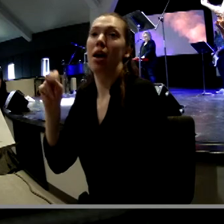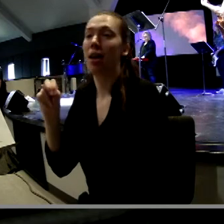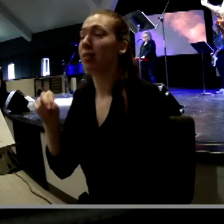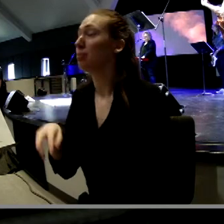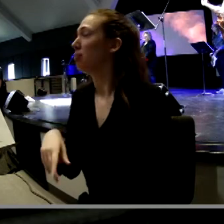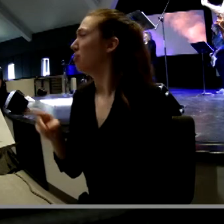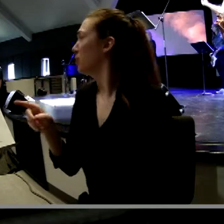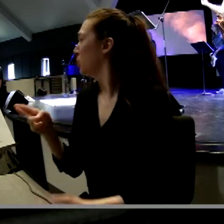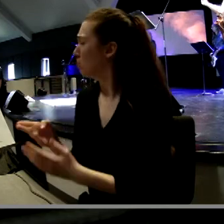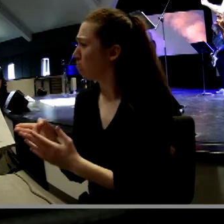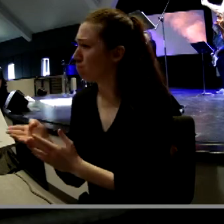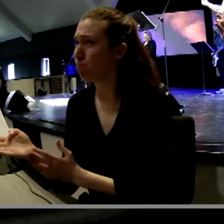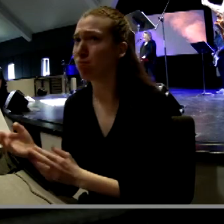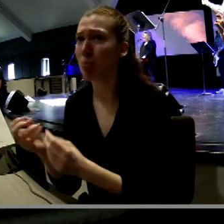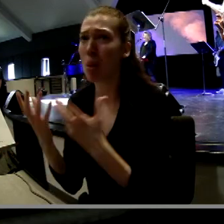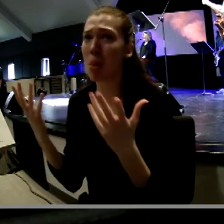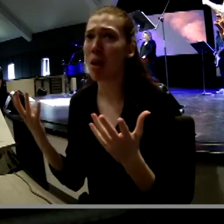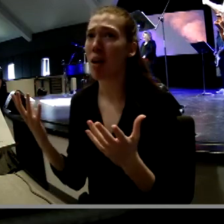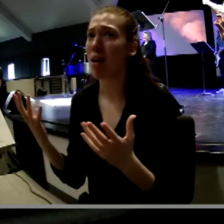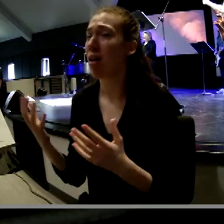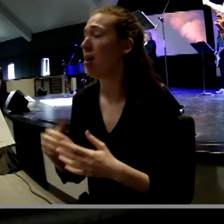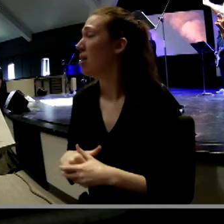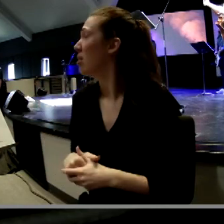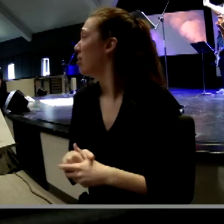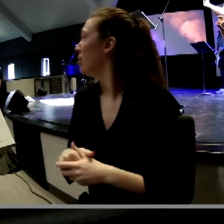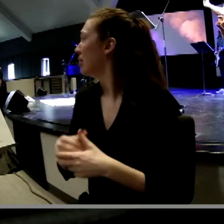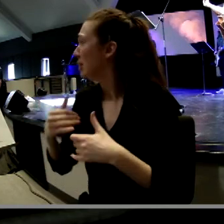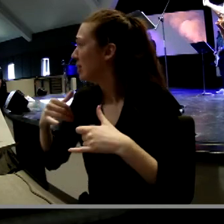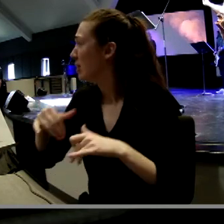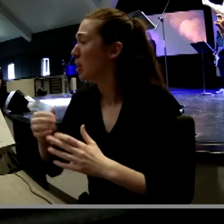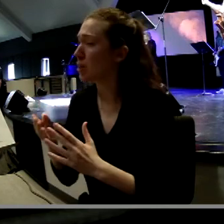And Jody, we're still getting through the bunch.